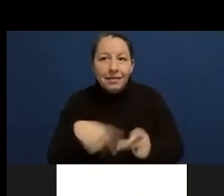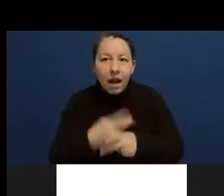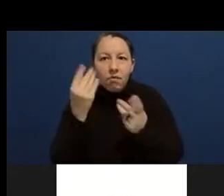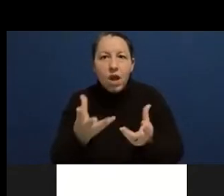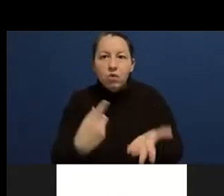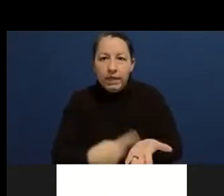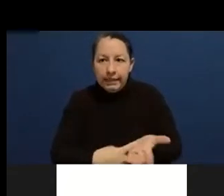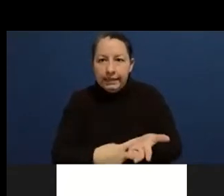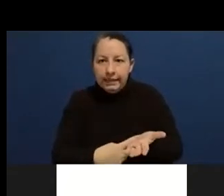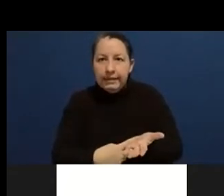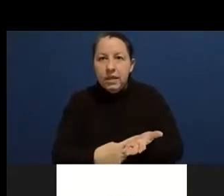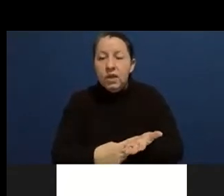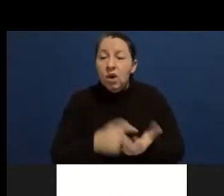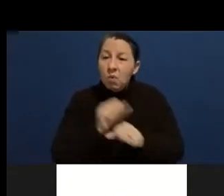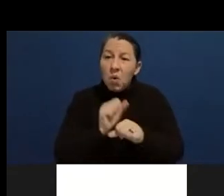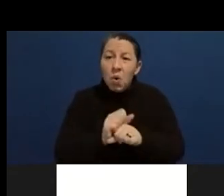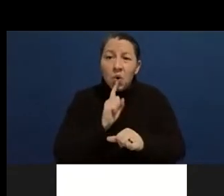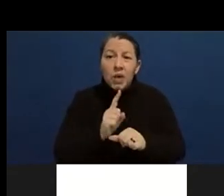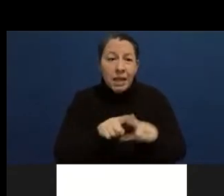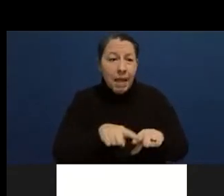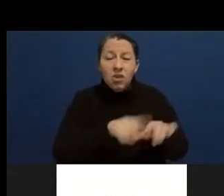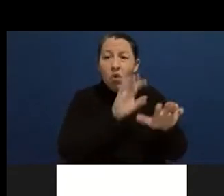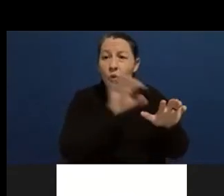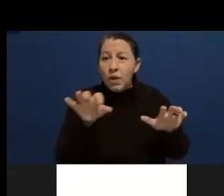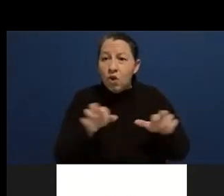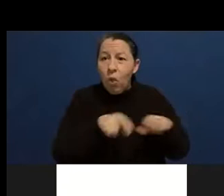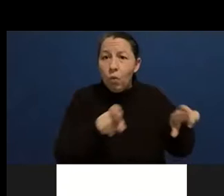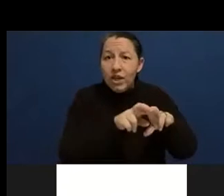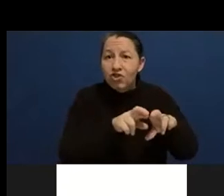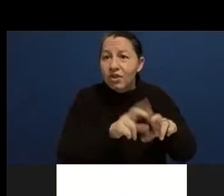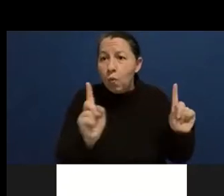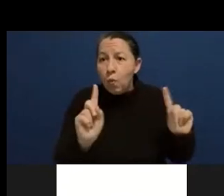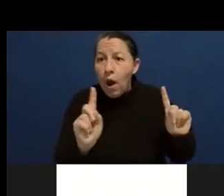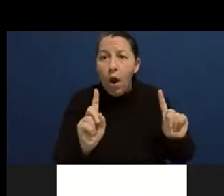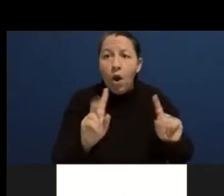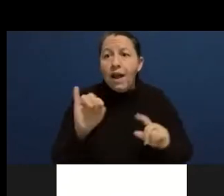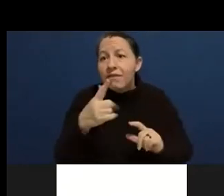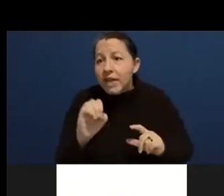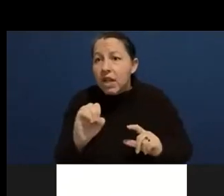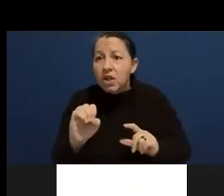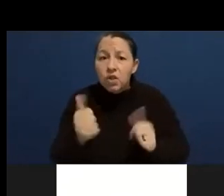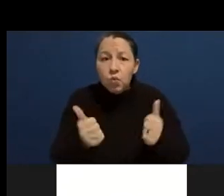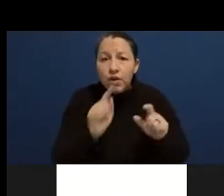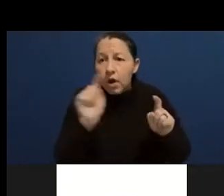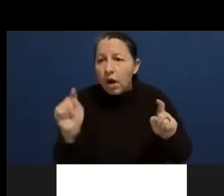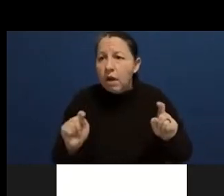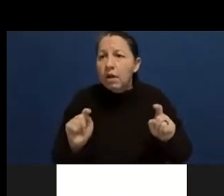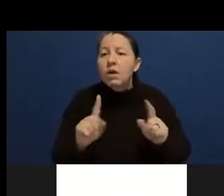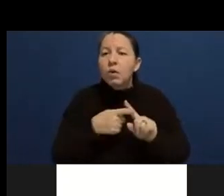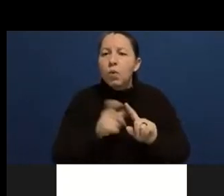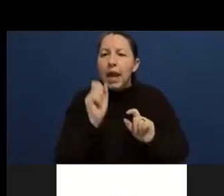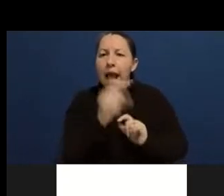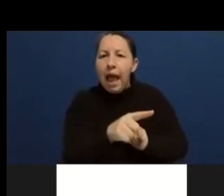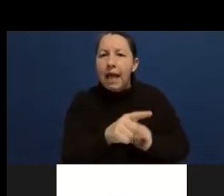we do work really regionally and village based. And so we ask our communities, what does your historic contact